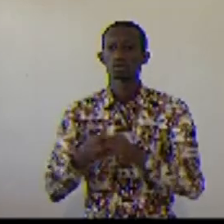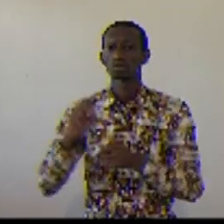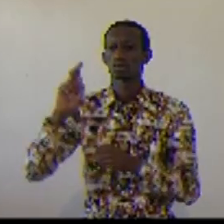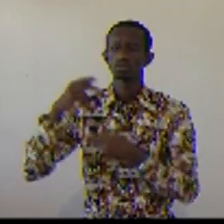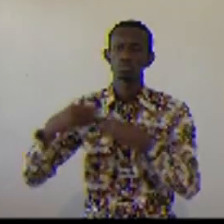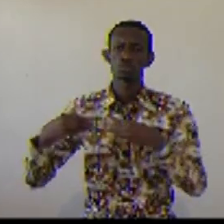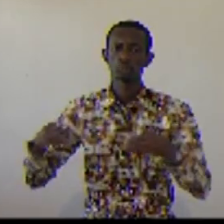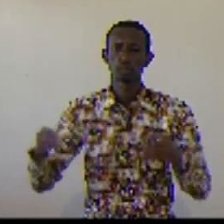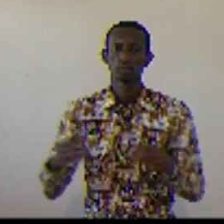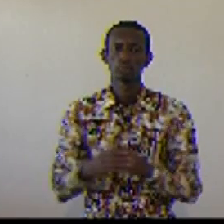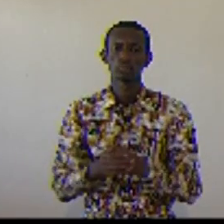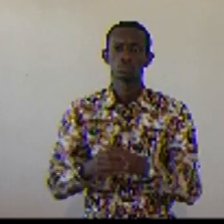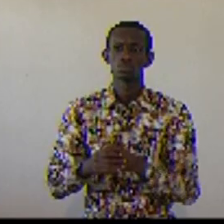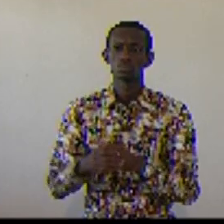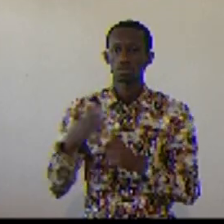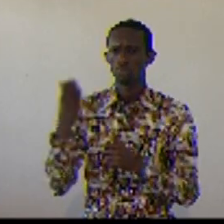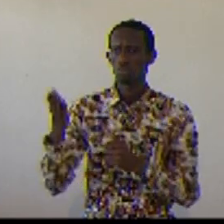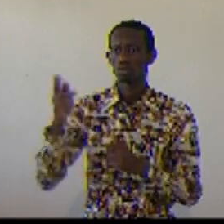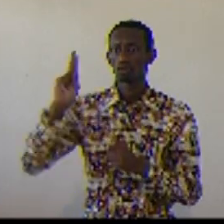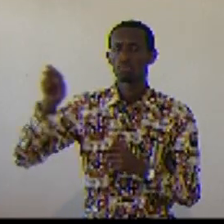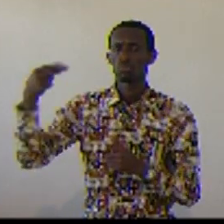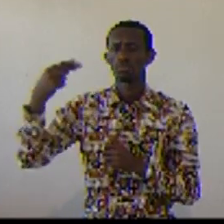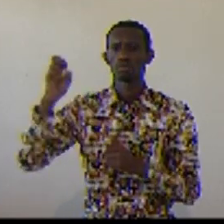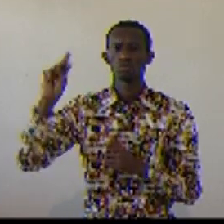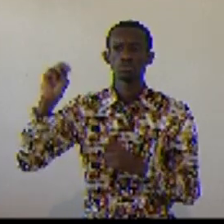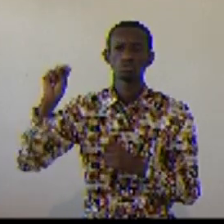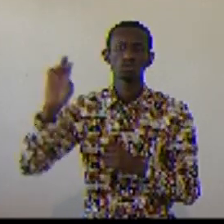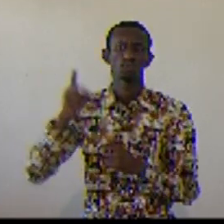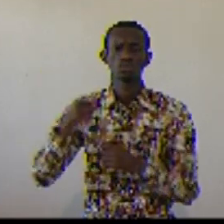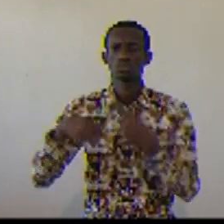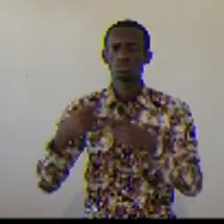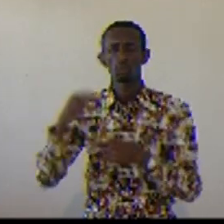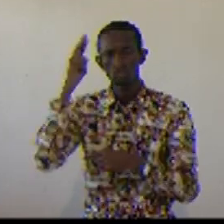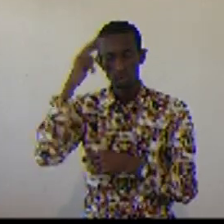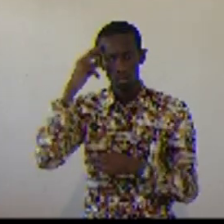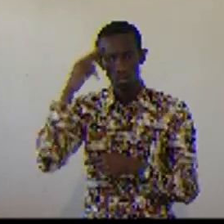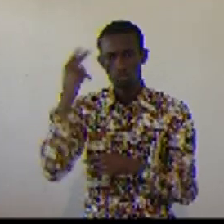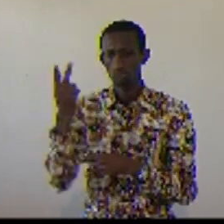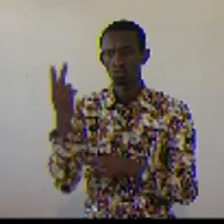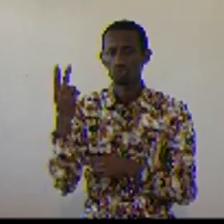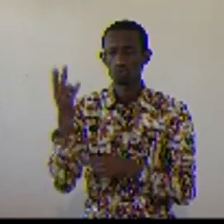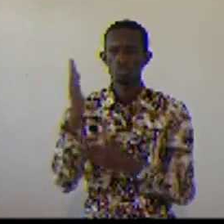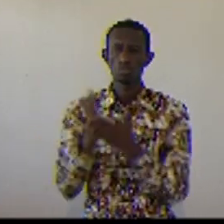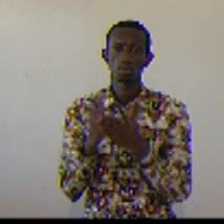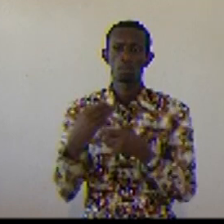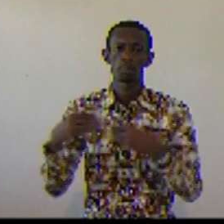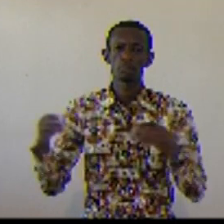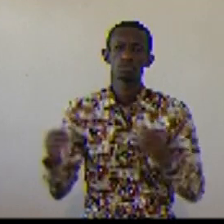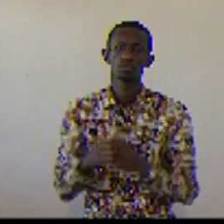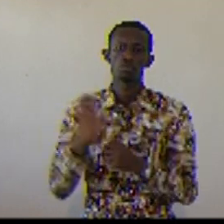still remember some of these? Two properties of the phenol: the boiling